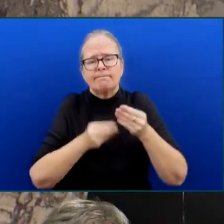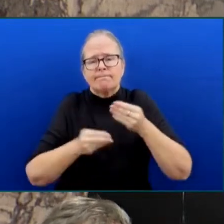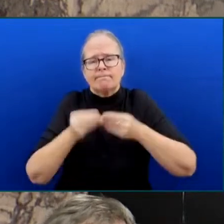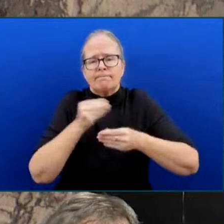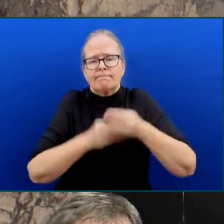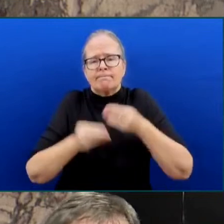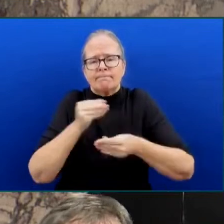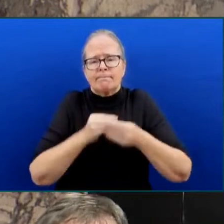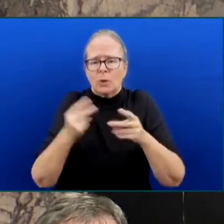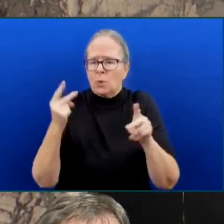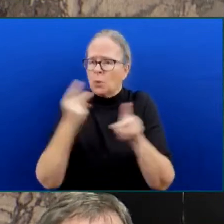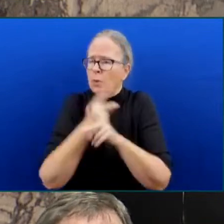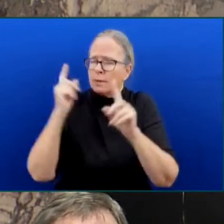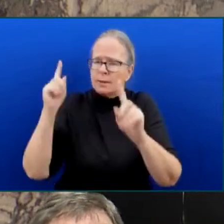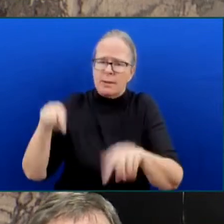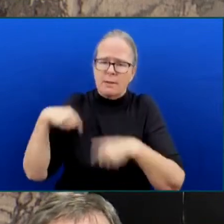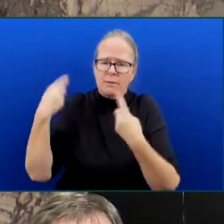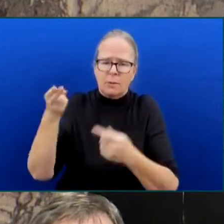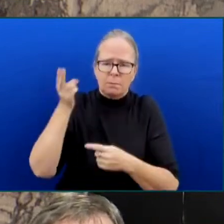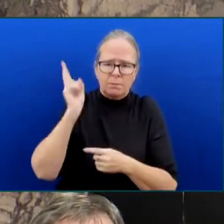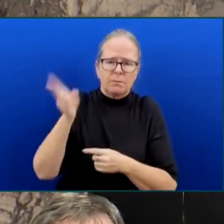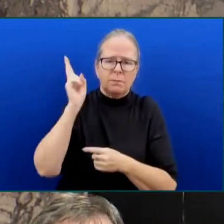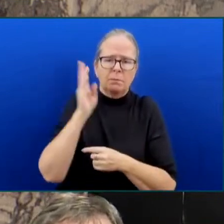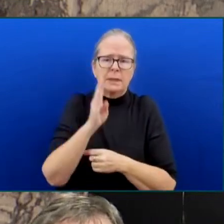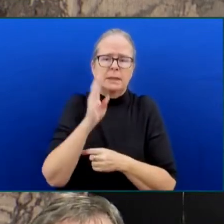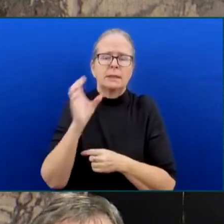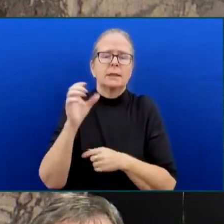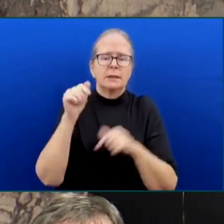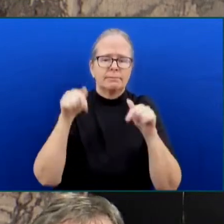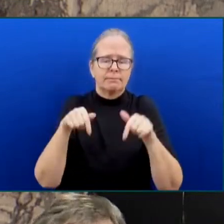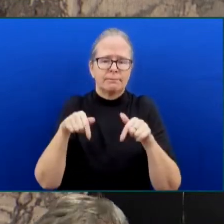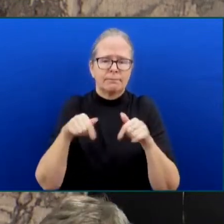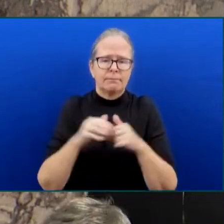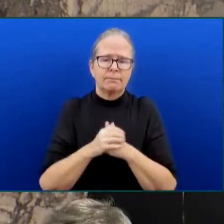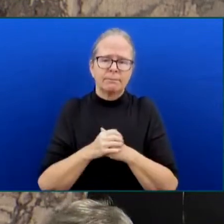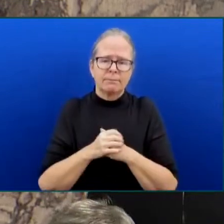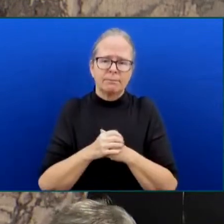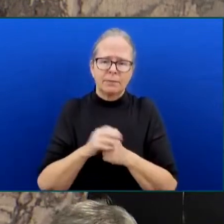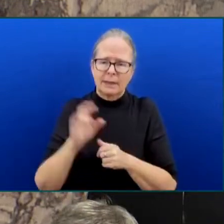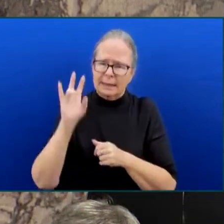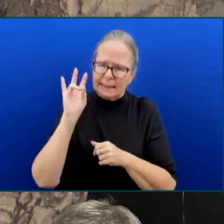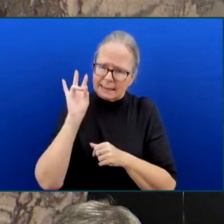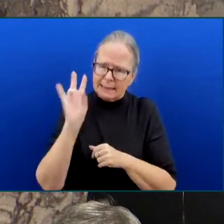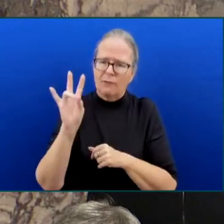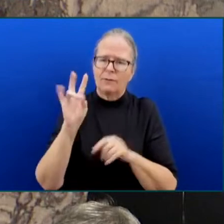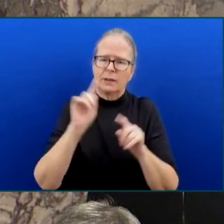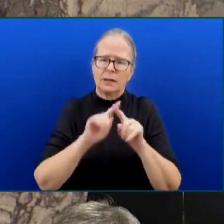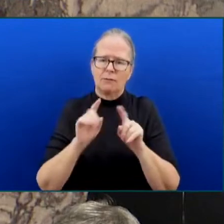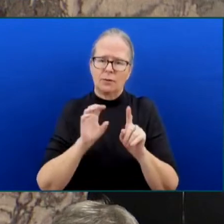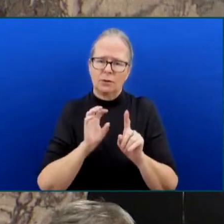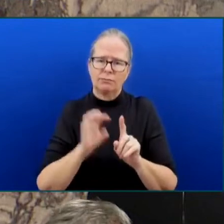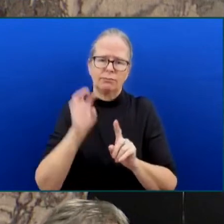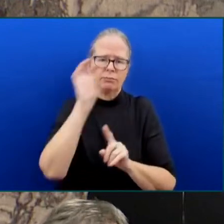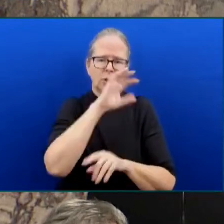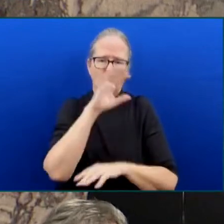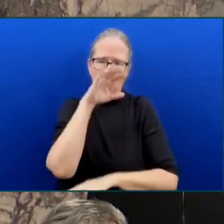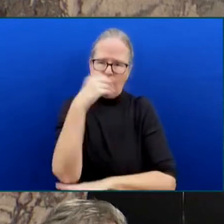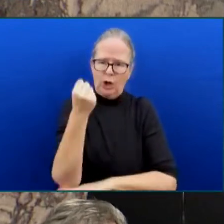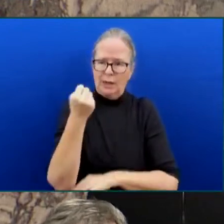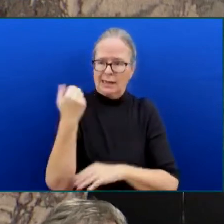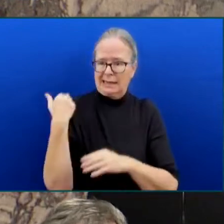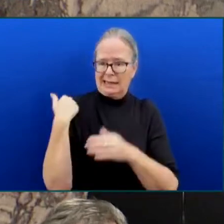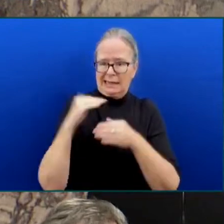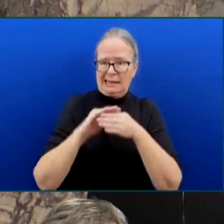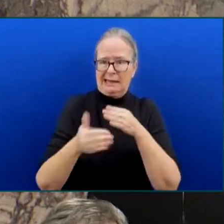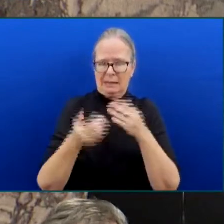On the weekend, 7 cold weather records were shattered. And what's the Premier's response? More carbon tax. making it